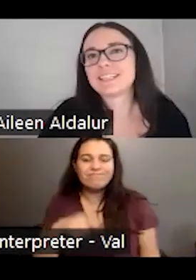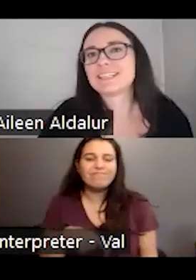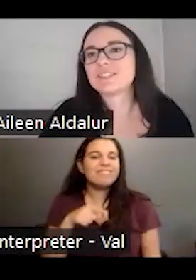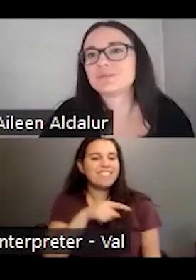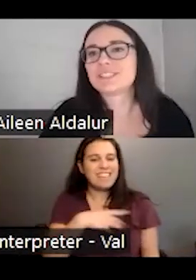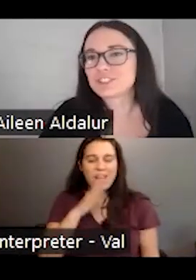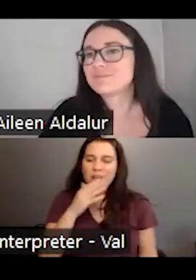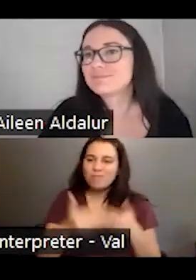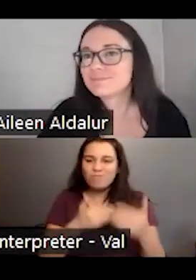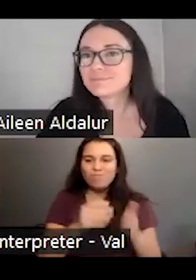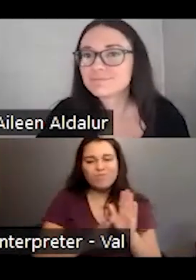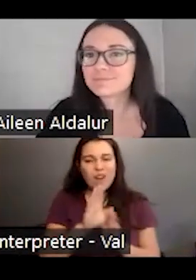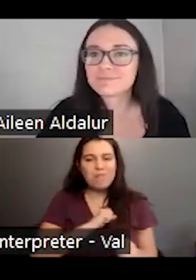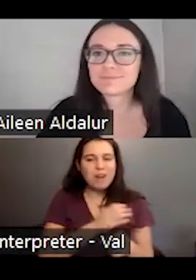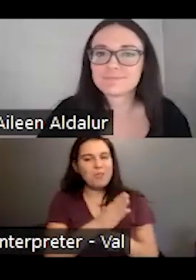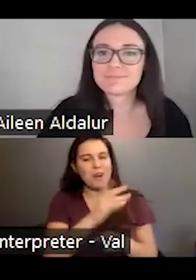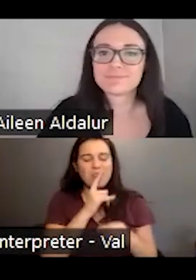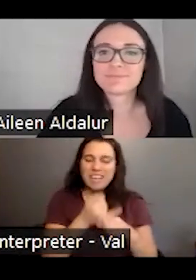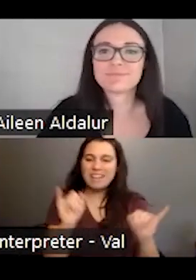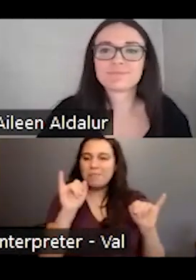an independent clinical researcher.